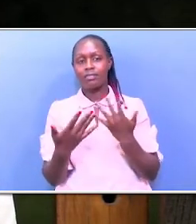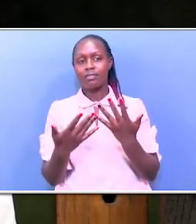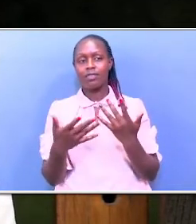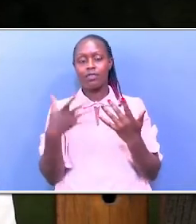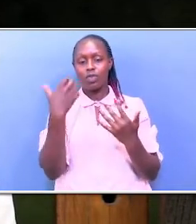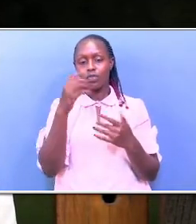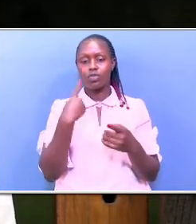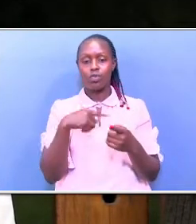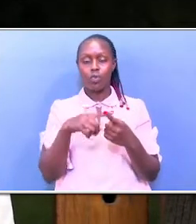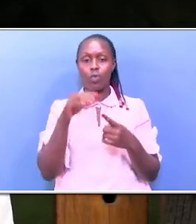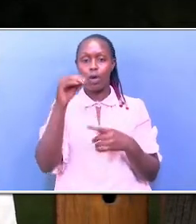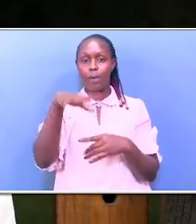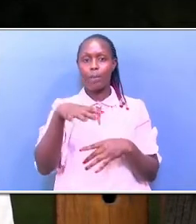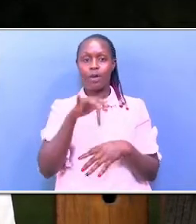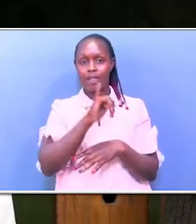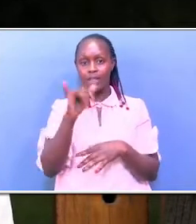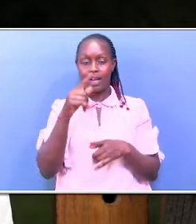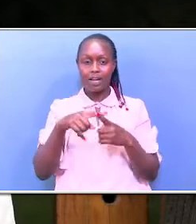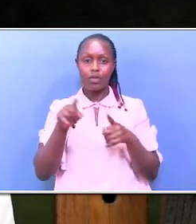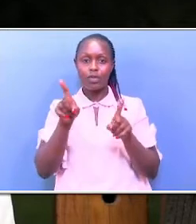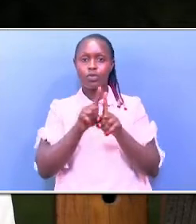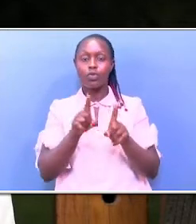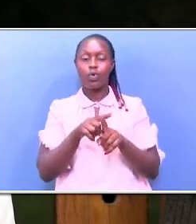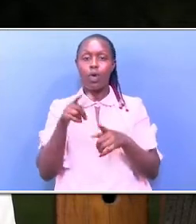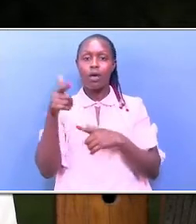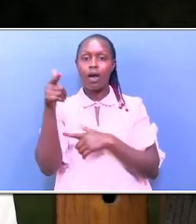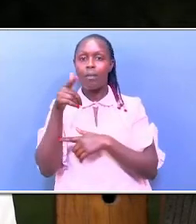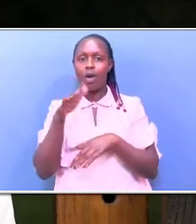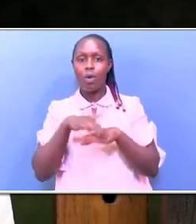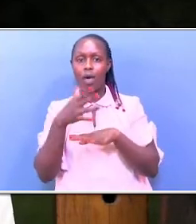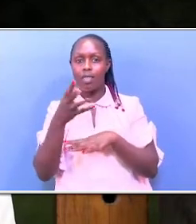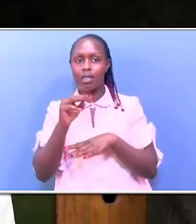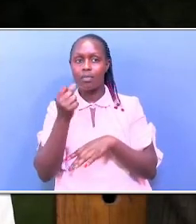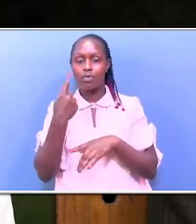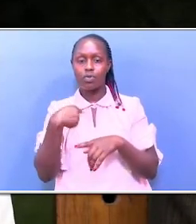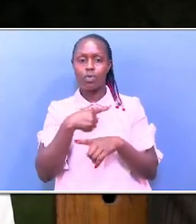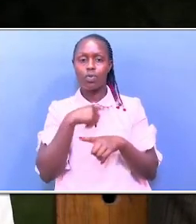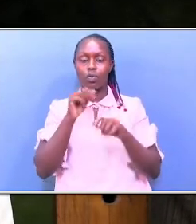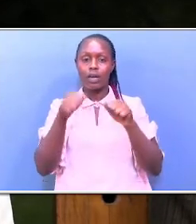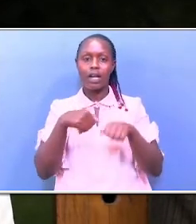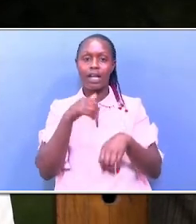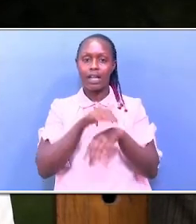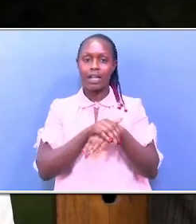we put down salt and that draws them in. But it also draws in